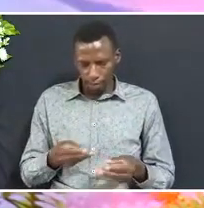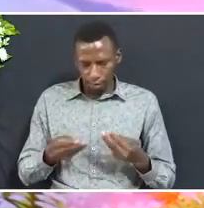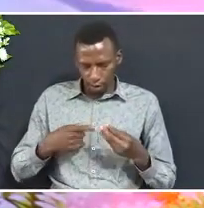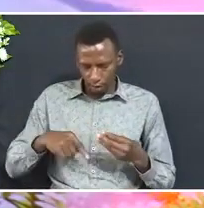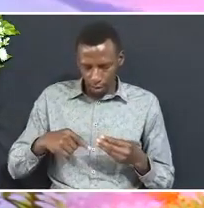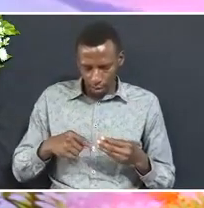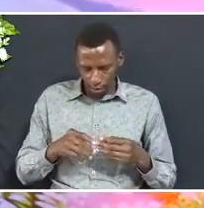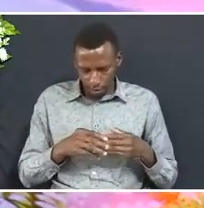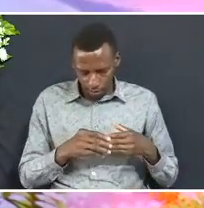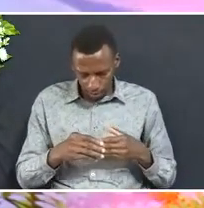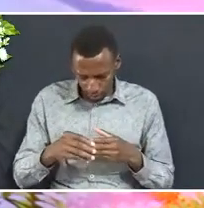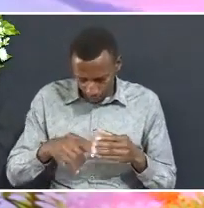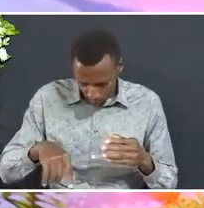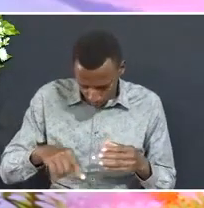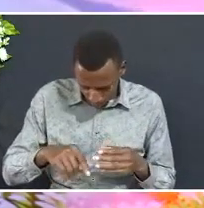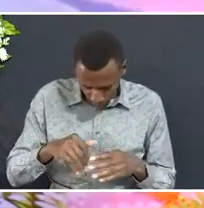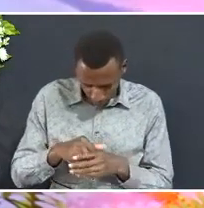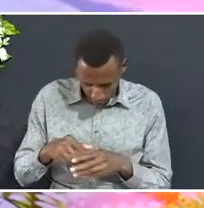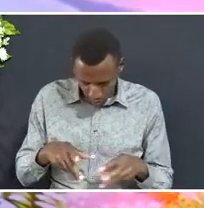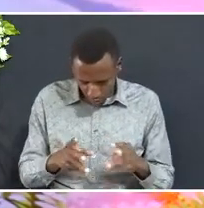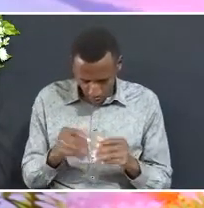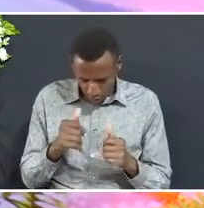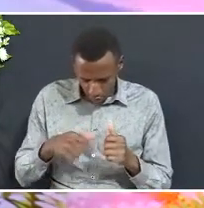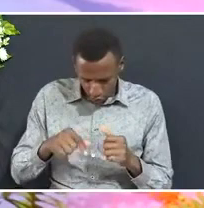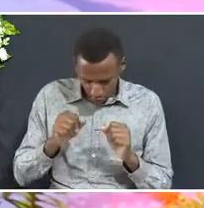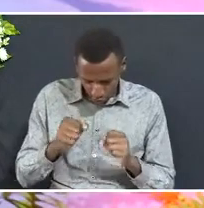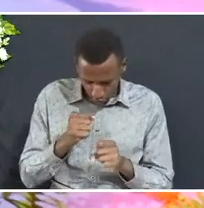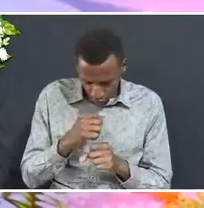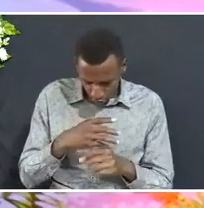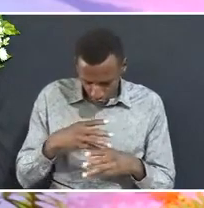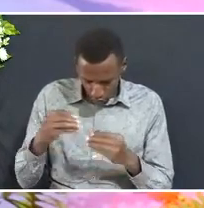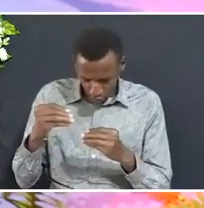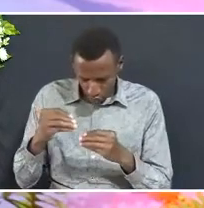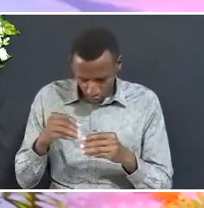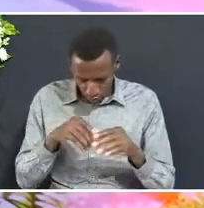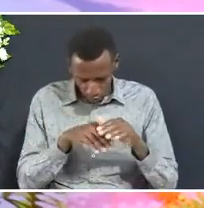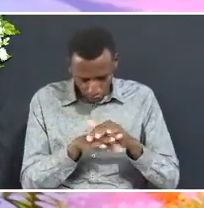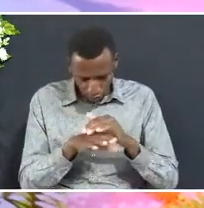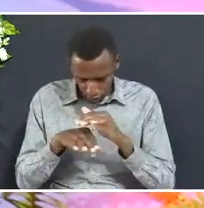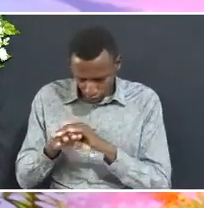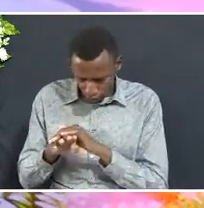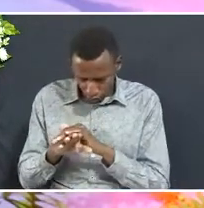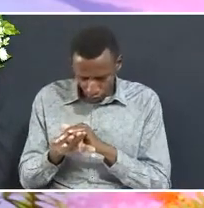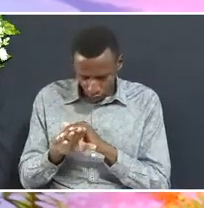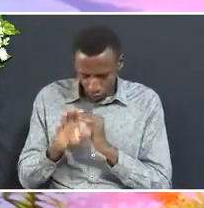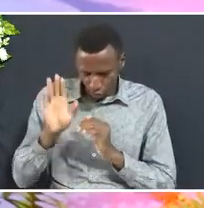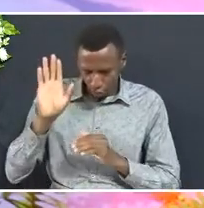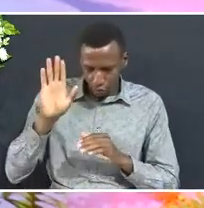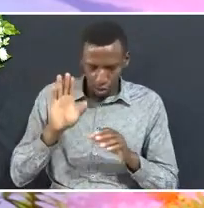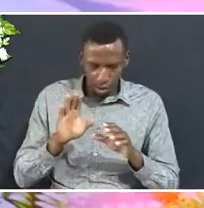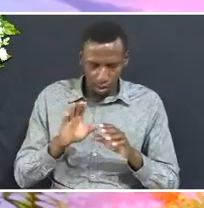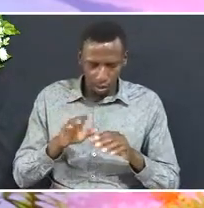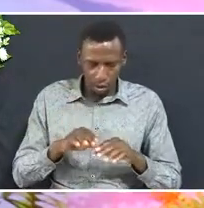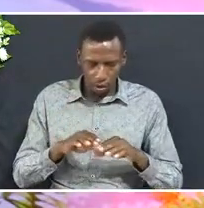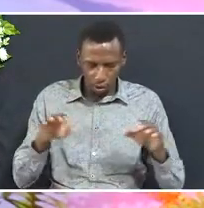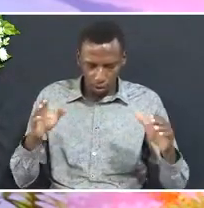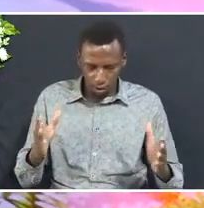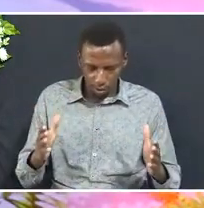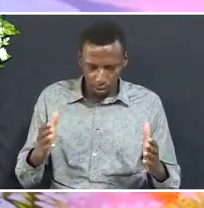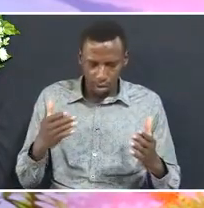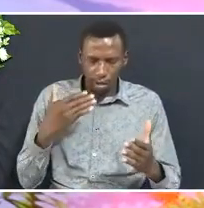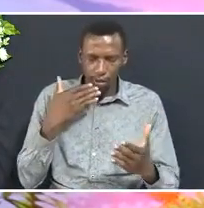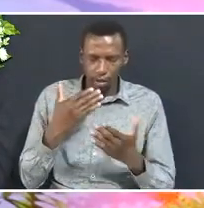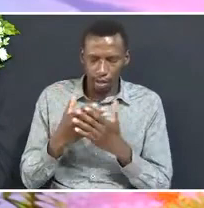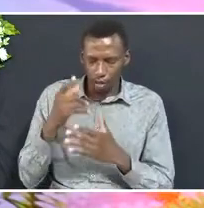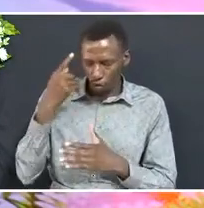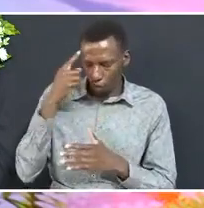and guiding us in the way we can go and get access to your altars. We thank you for